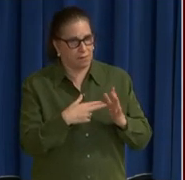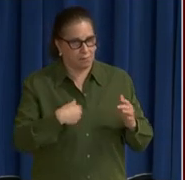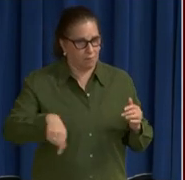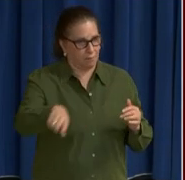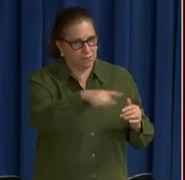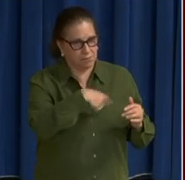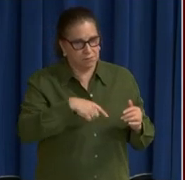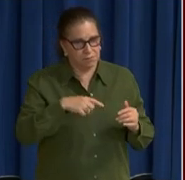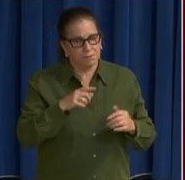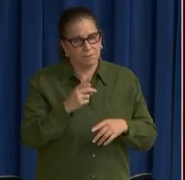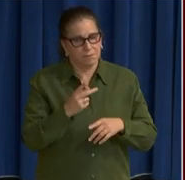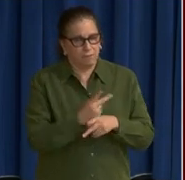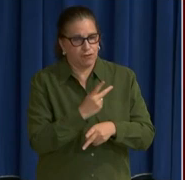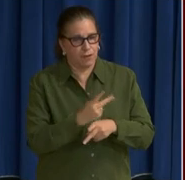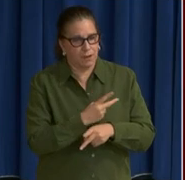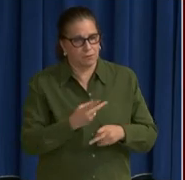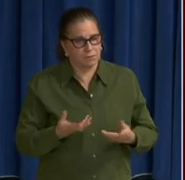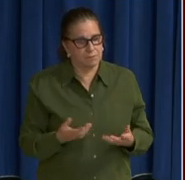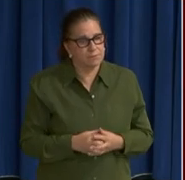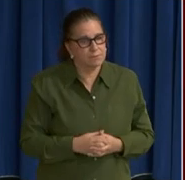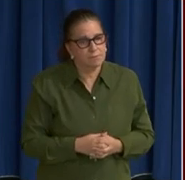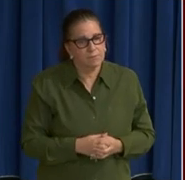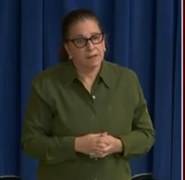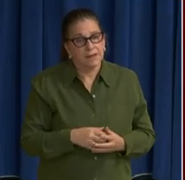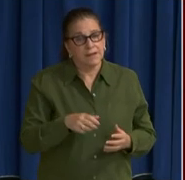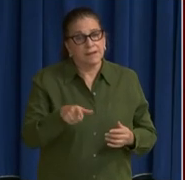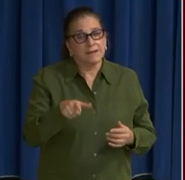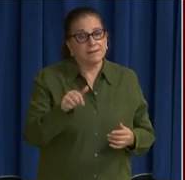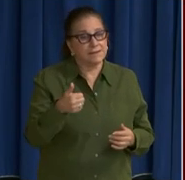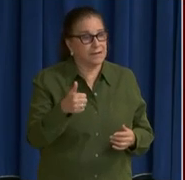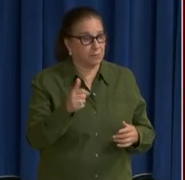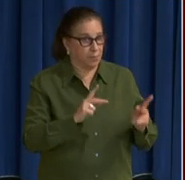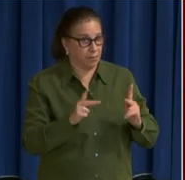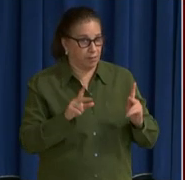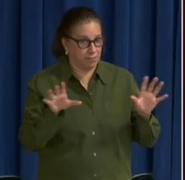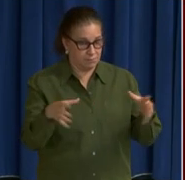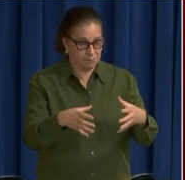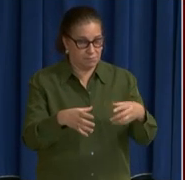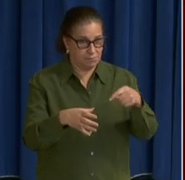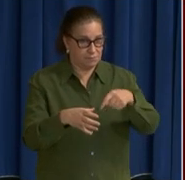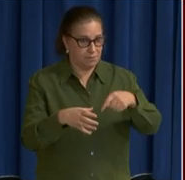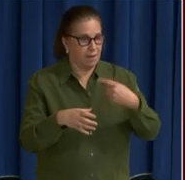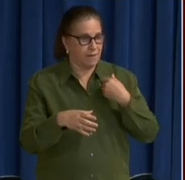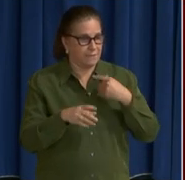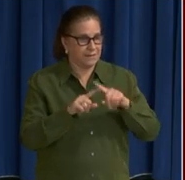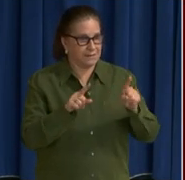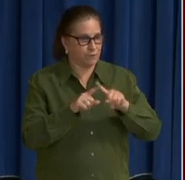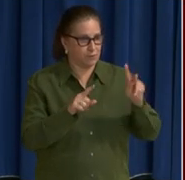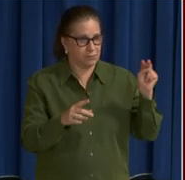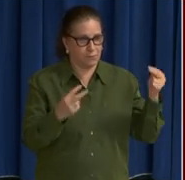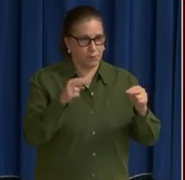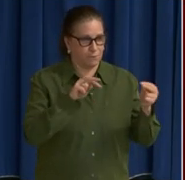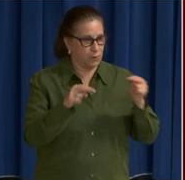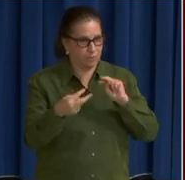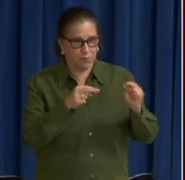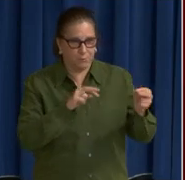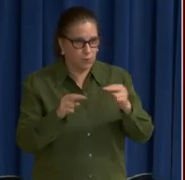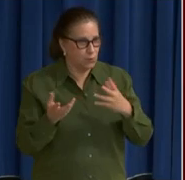different opinions on how we can appropriately recognize